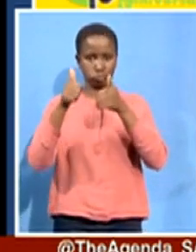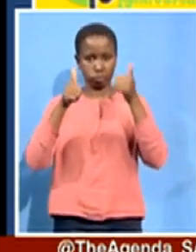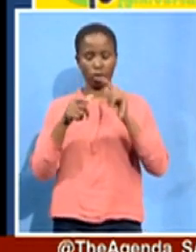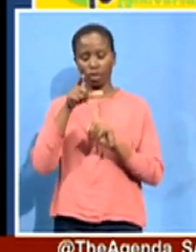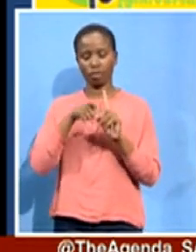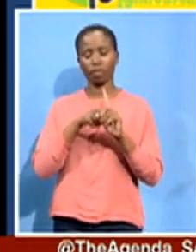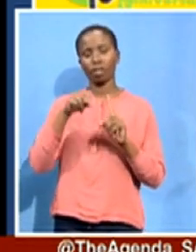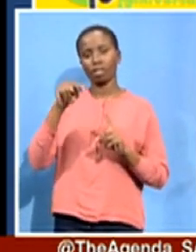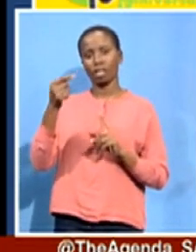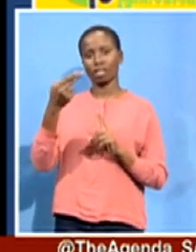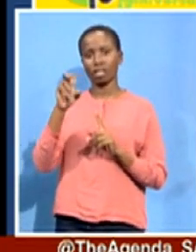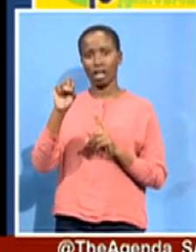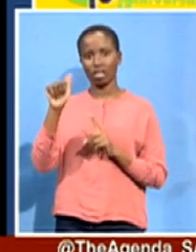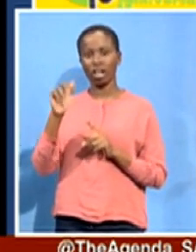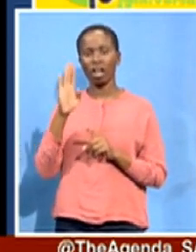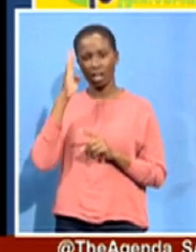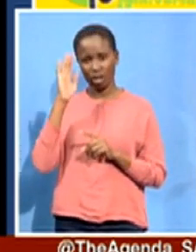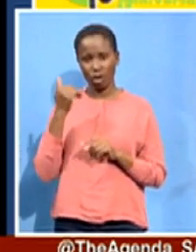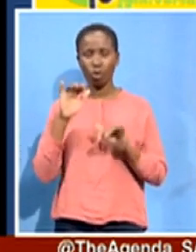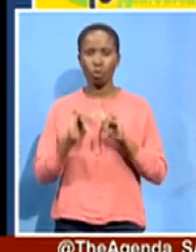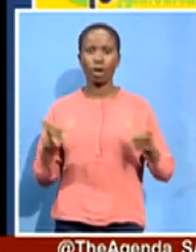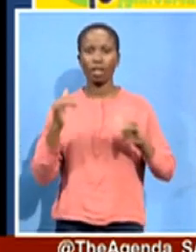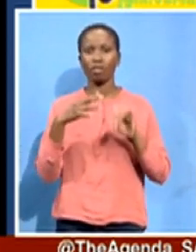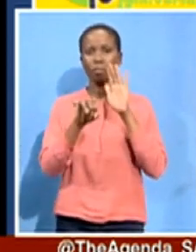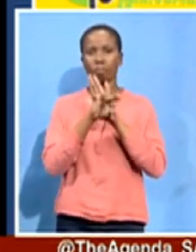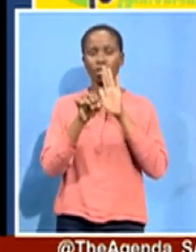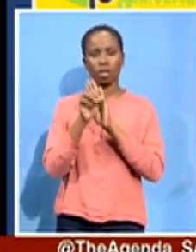briefing, but just give us a sense of what to expect.